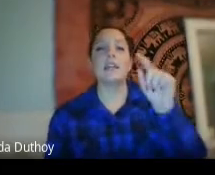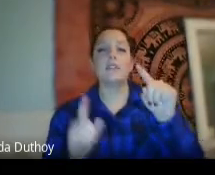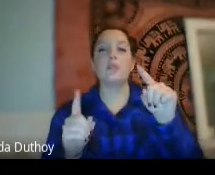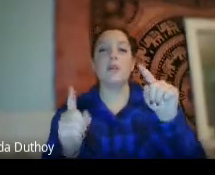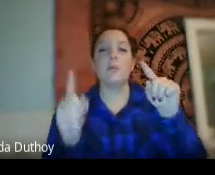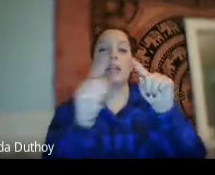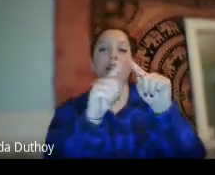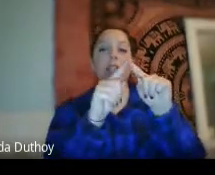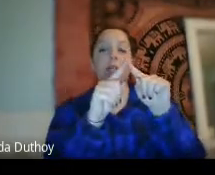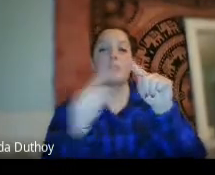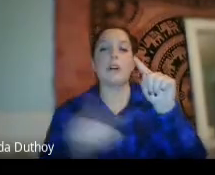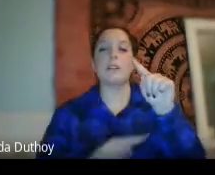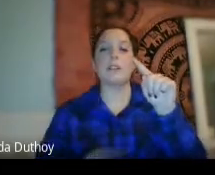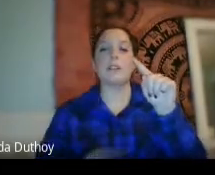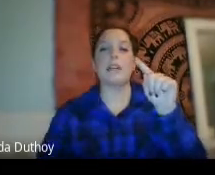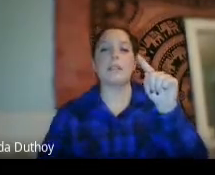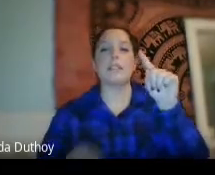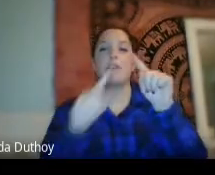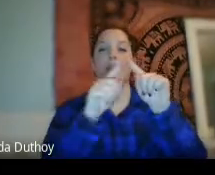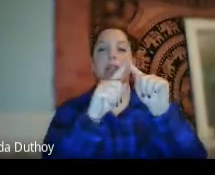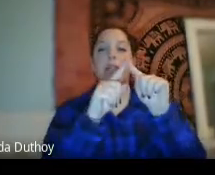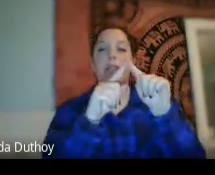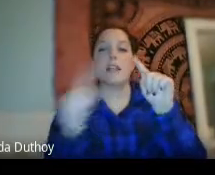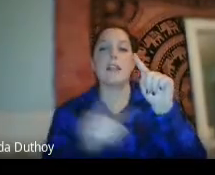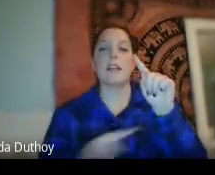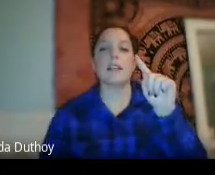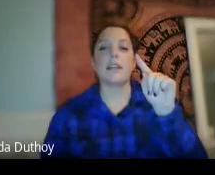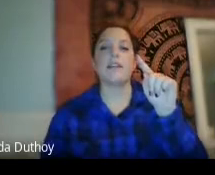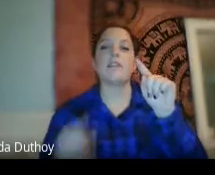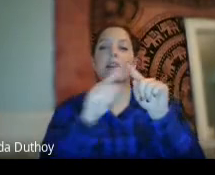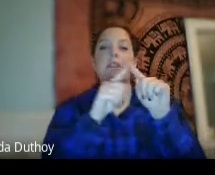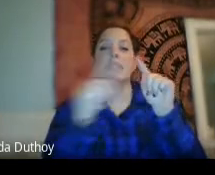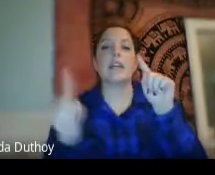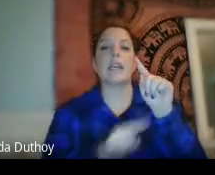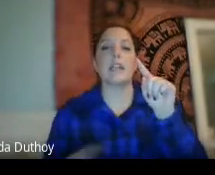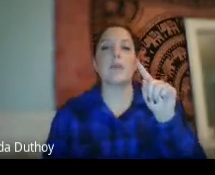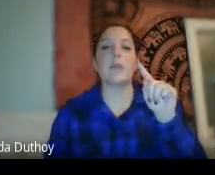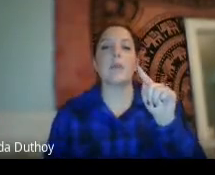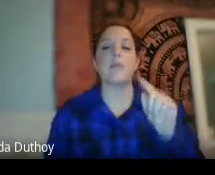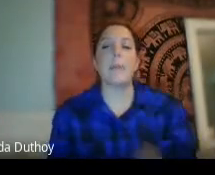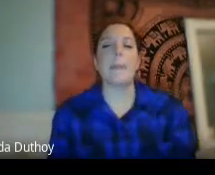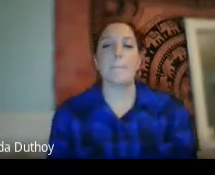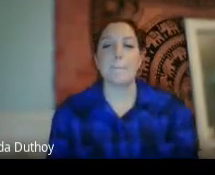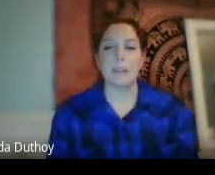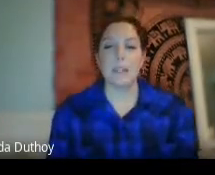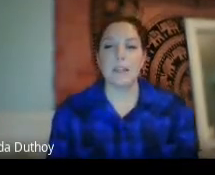Lightning, 2 1 hand shapes, draw the lightning coming down. Lightning, it looks like a lightning bolt.